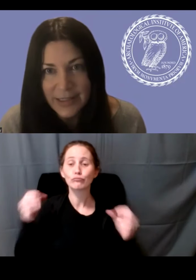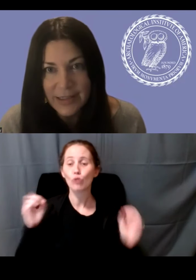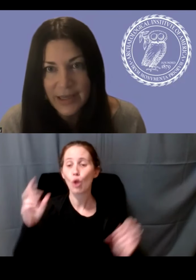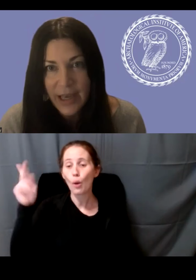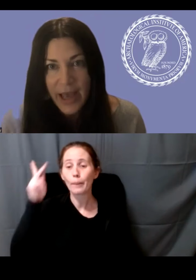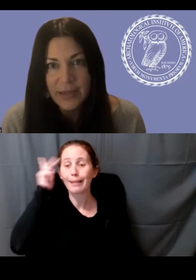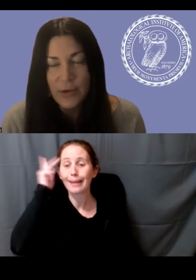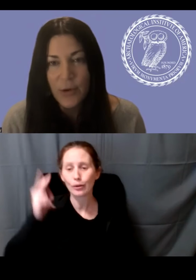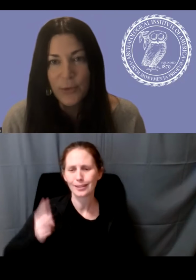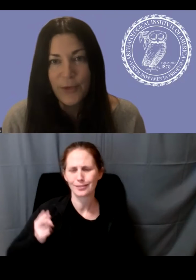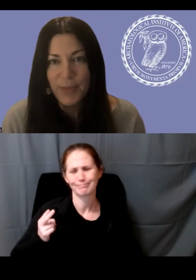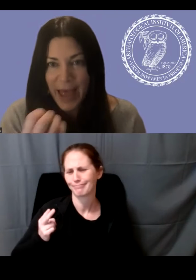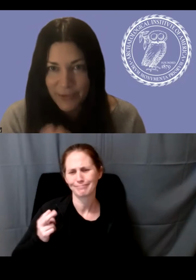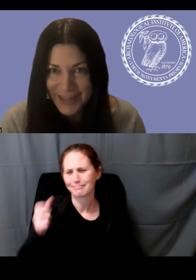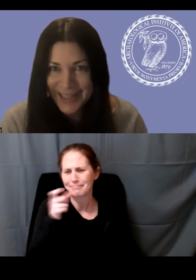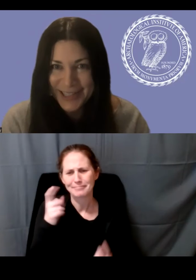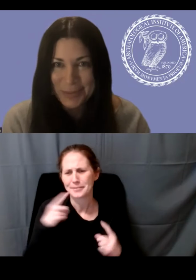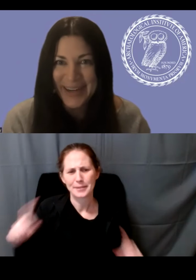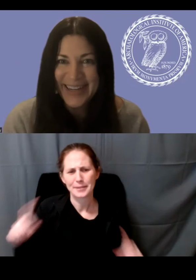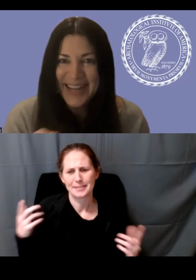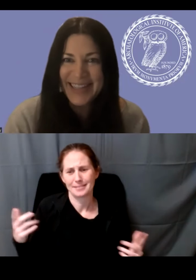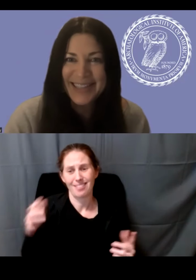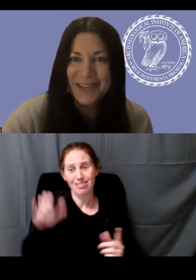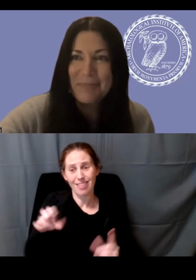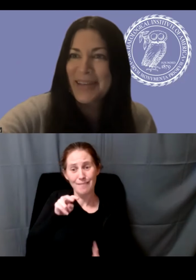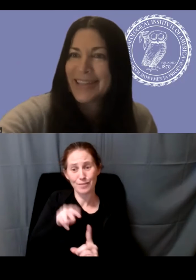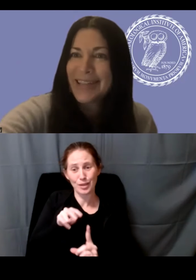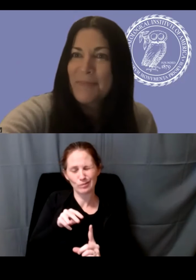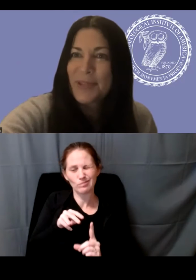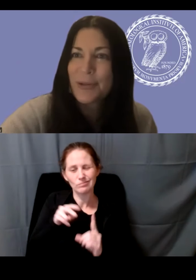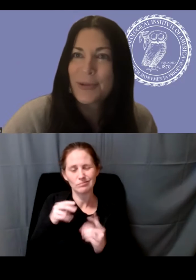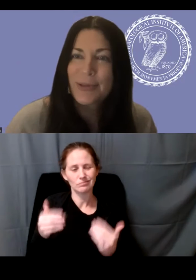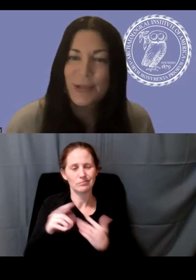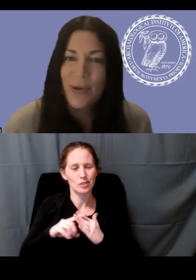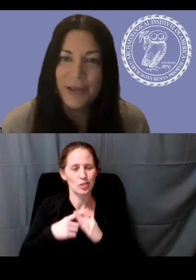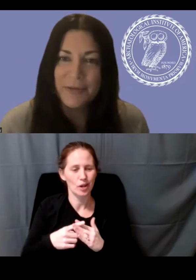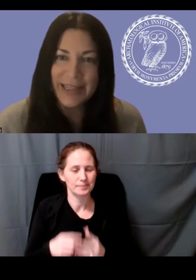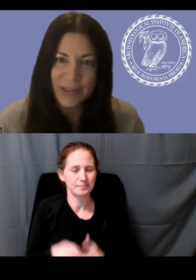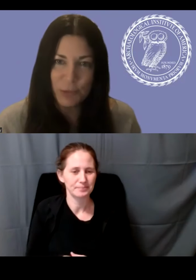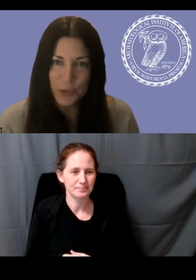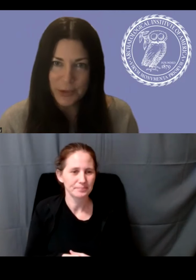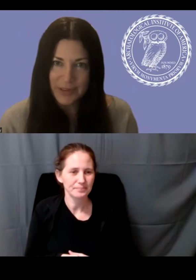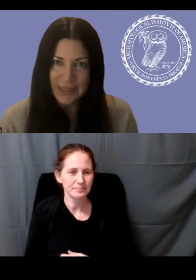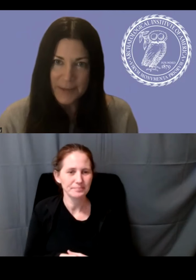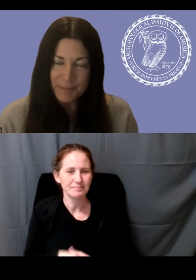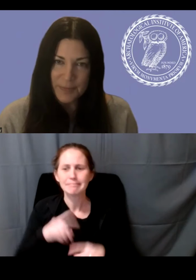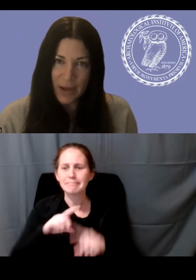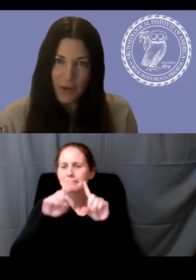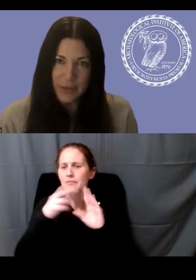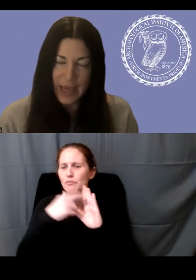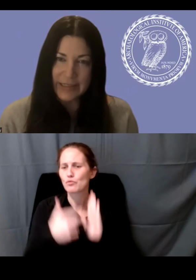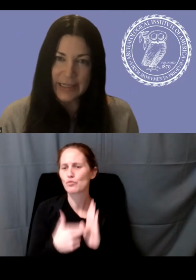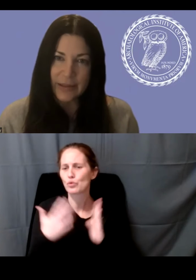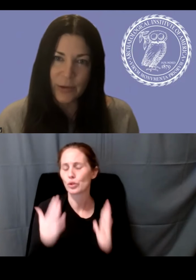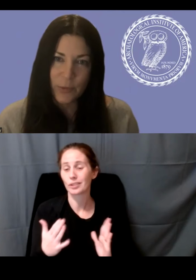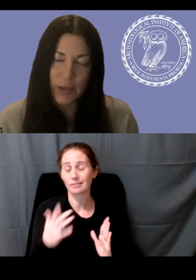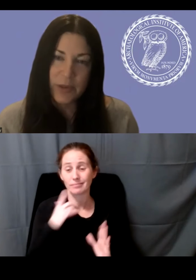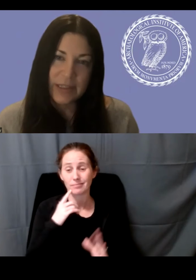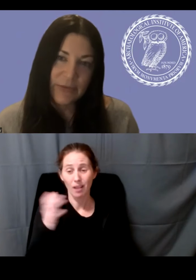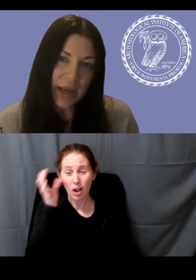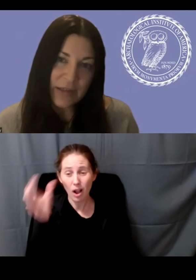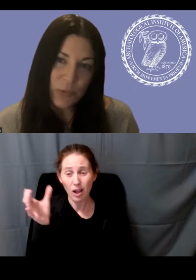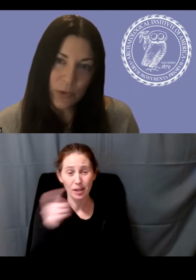not exist. And so from that vantage point, let's jump in to all of these rulers. Now, the idea that